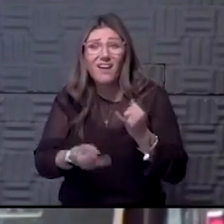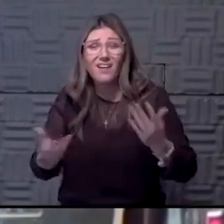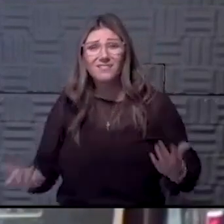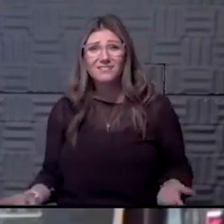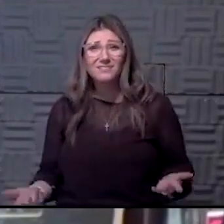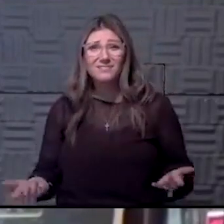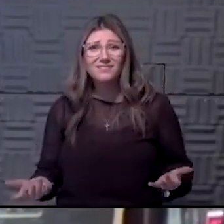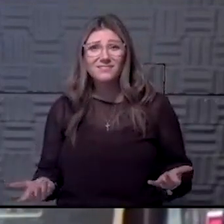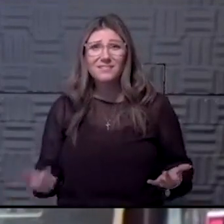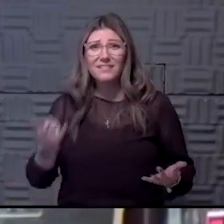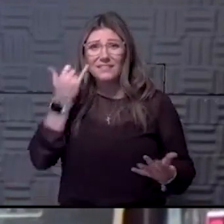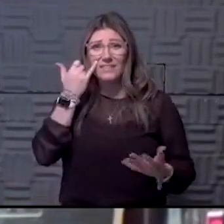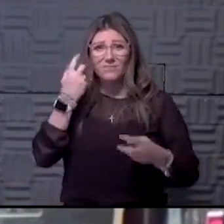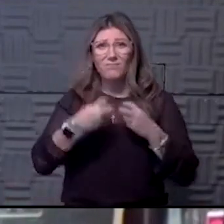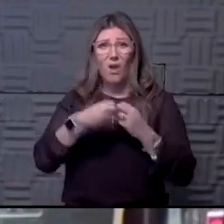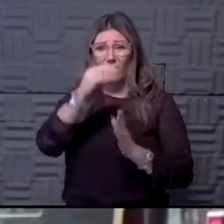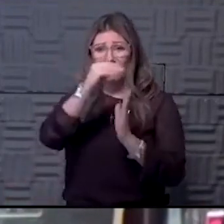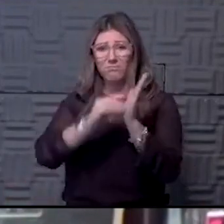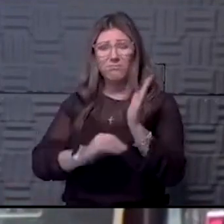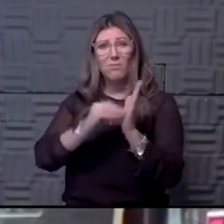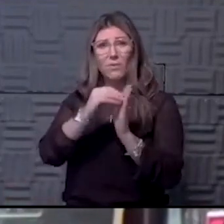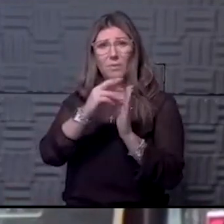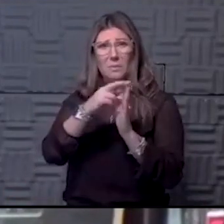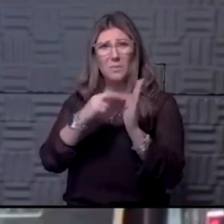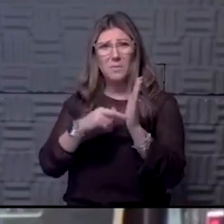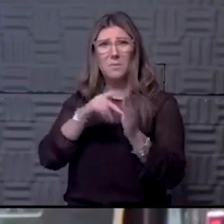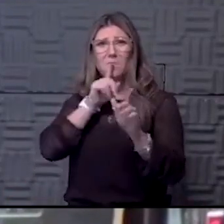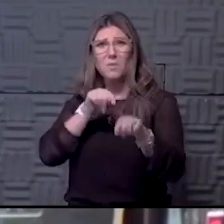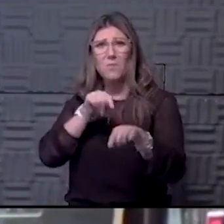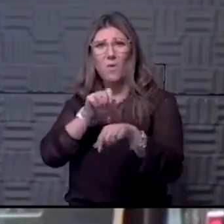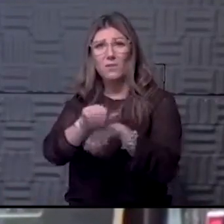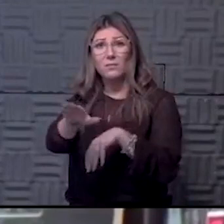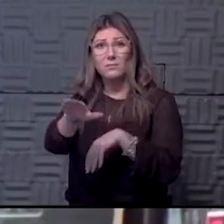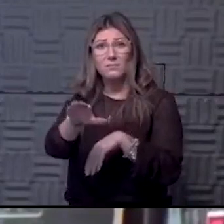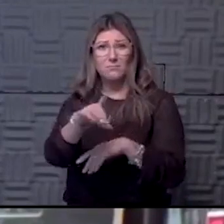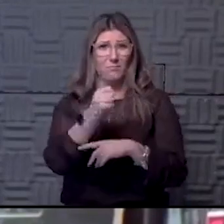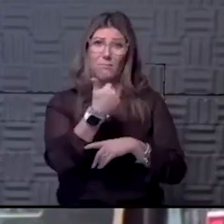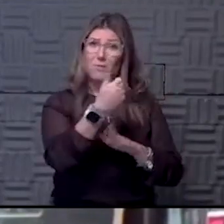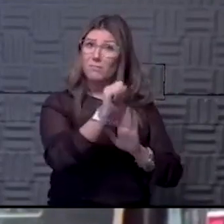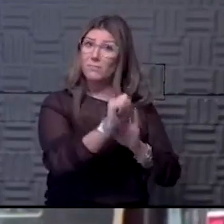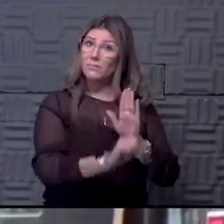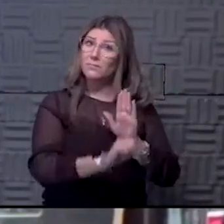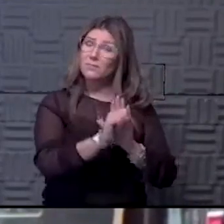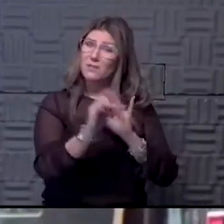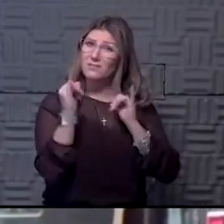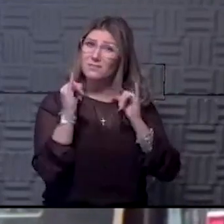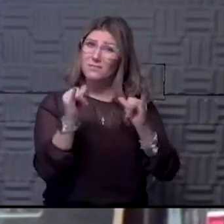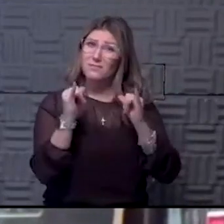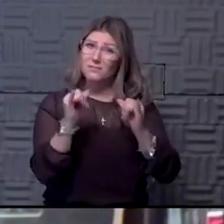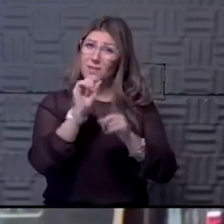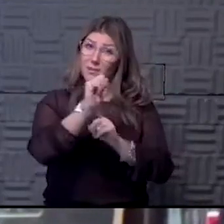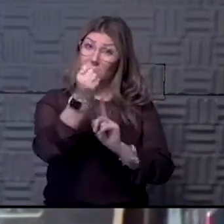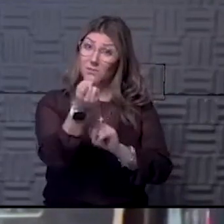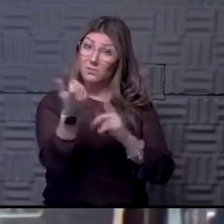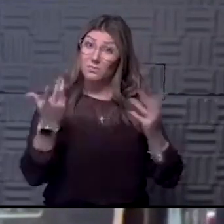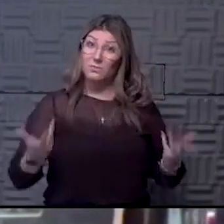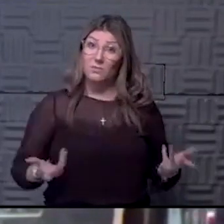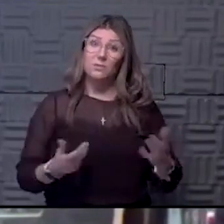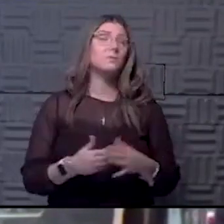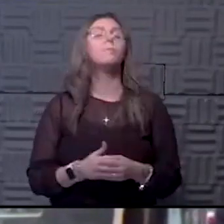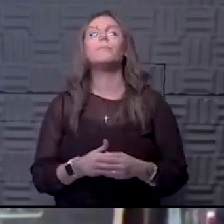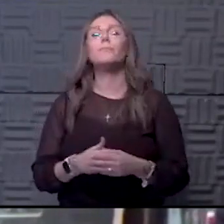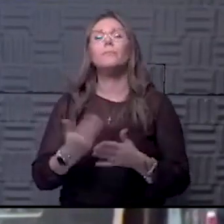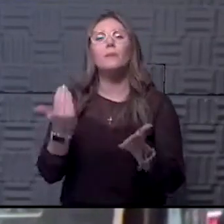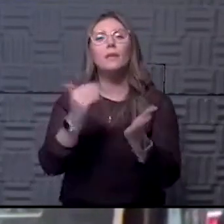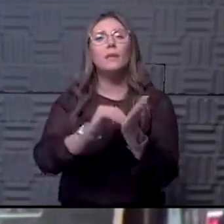of filling out the report and submitting it, wouldn't other states be in the same circumstance we are? So again, it's one of those